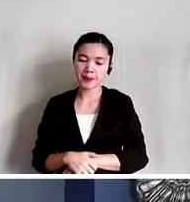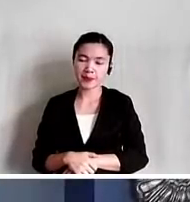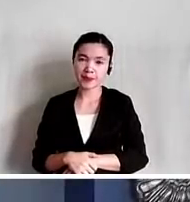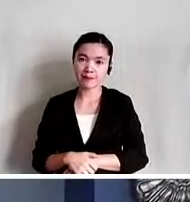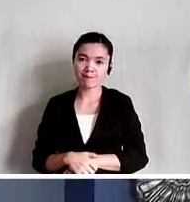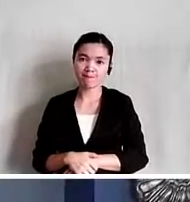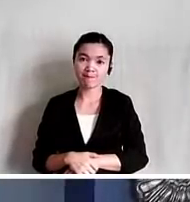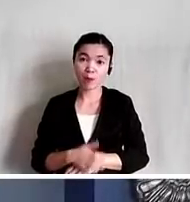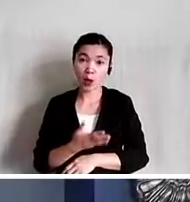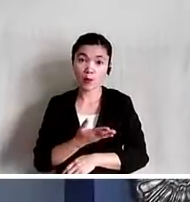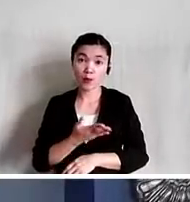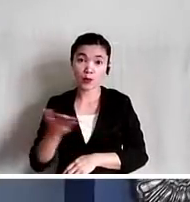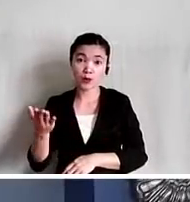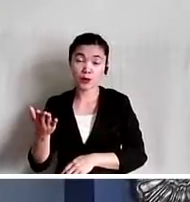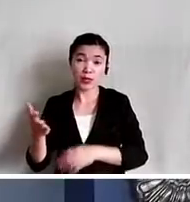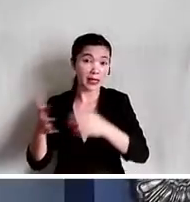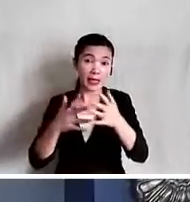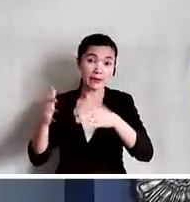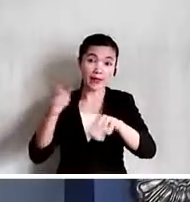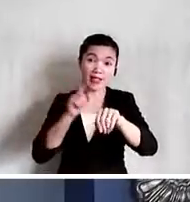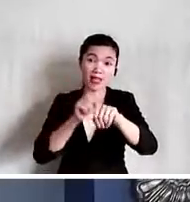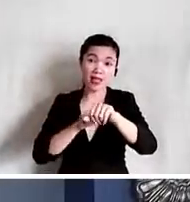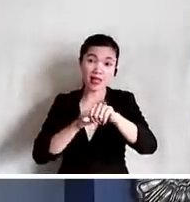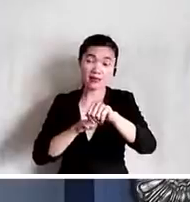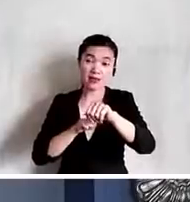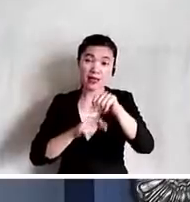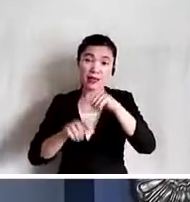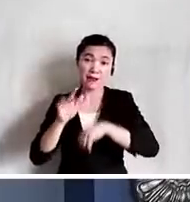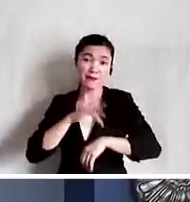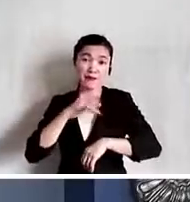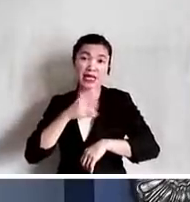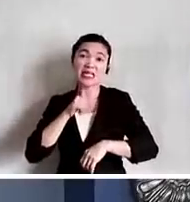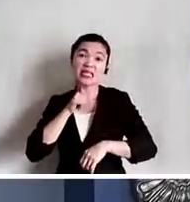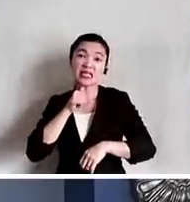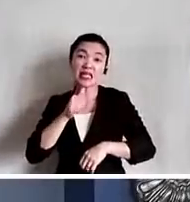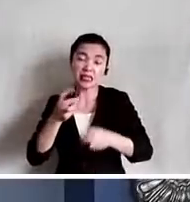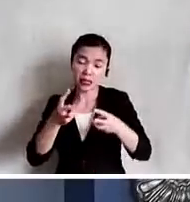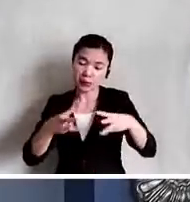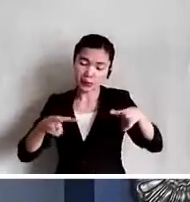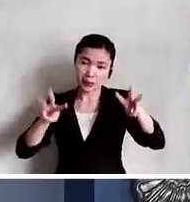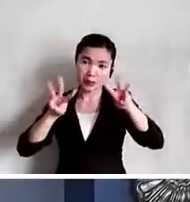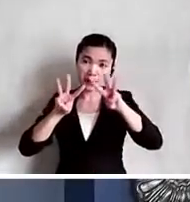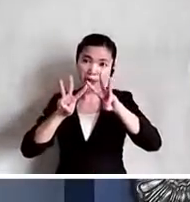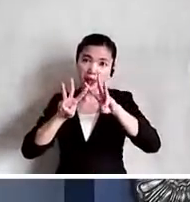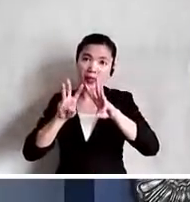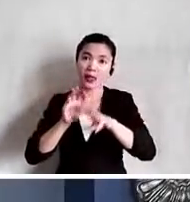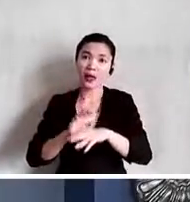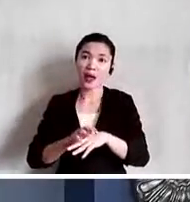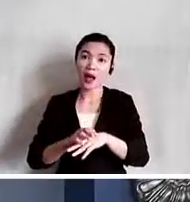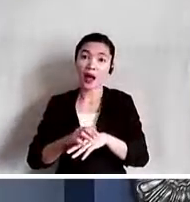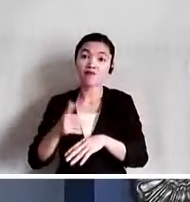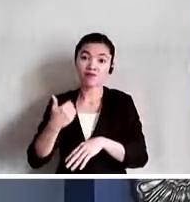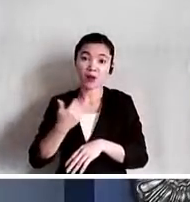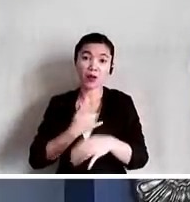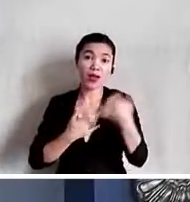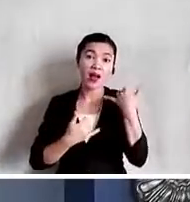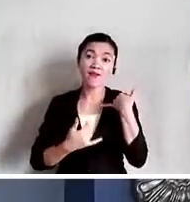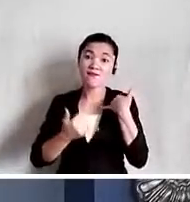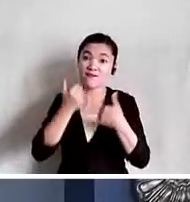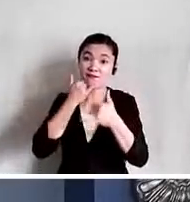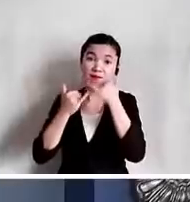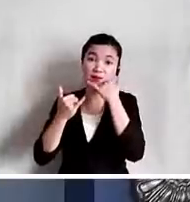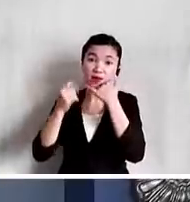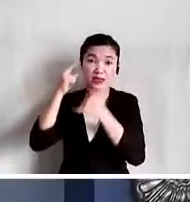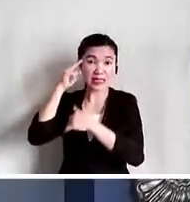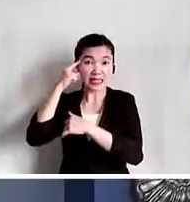Even at times we might have felt we are unworthy, we are wrong to think that way.